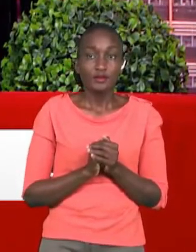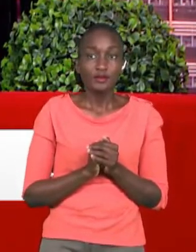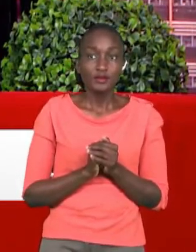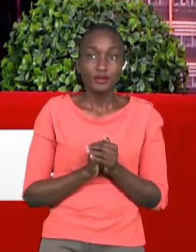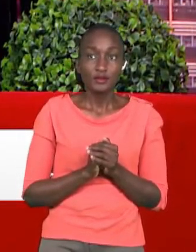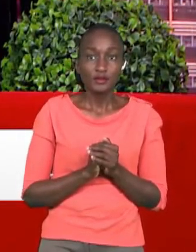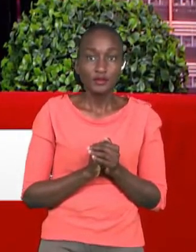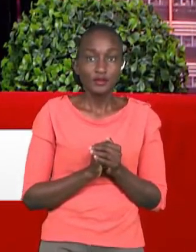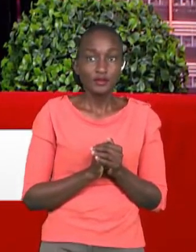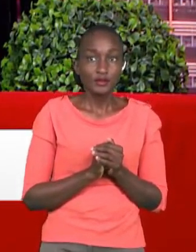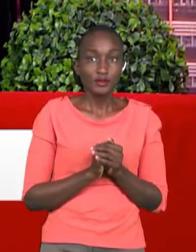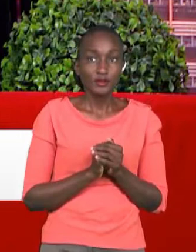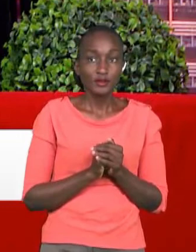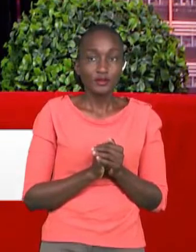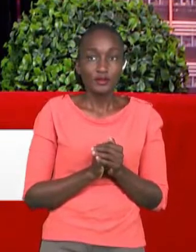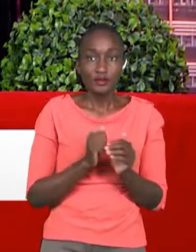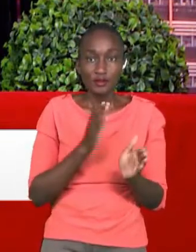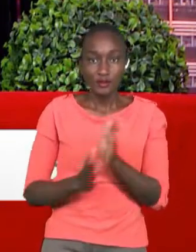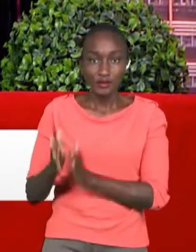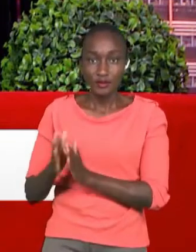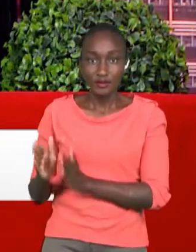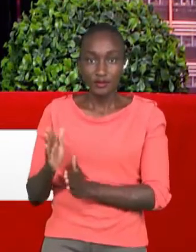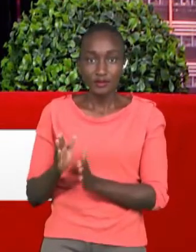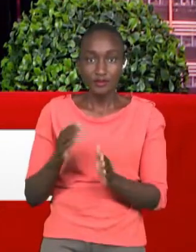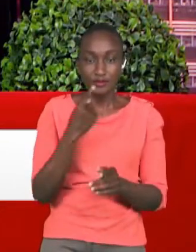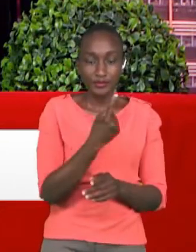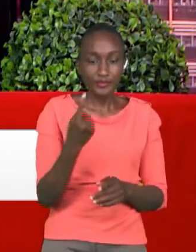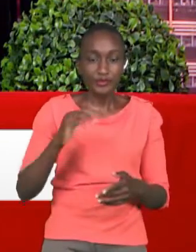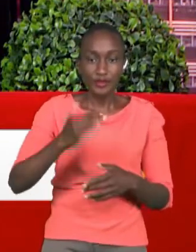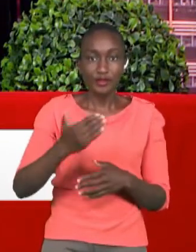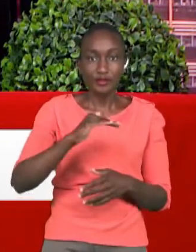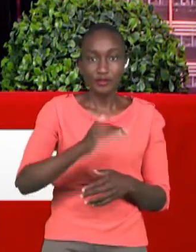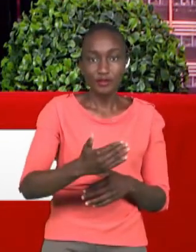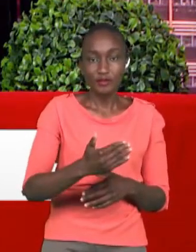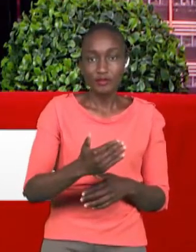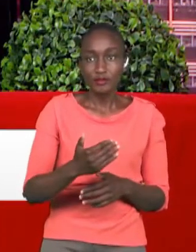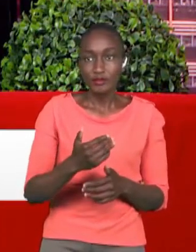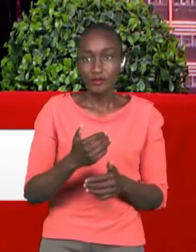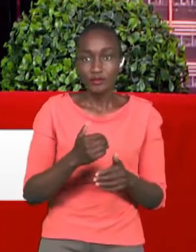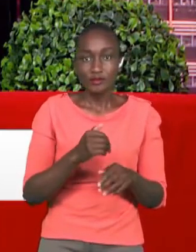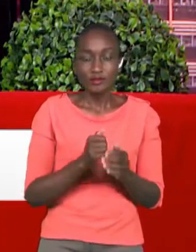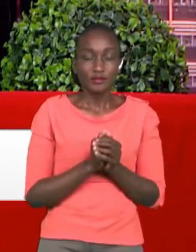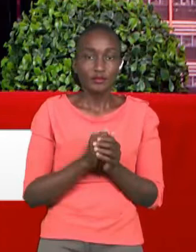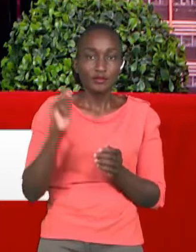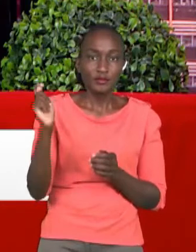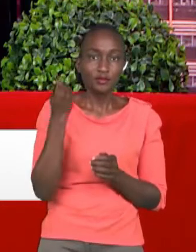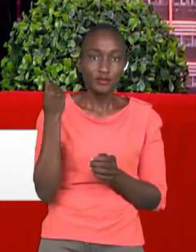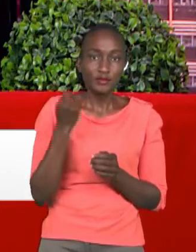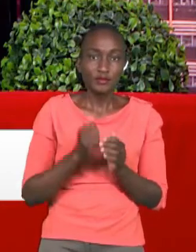they are the one who are organizing each and every county, city, town of Kenya,